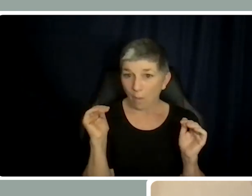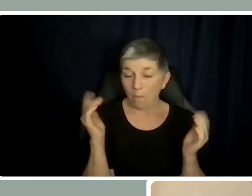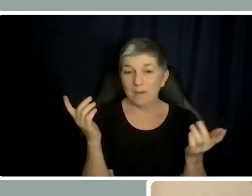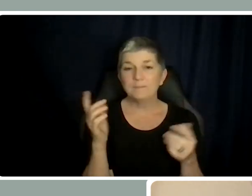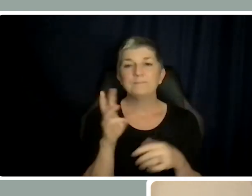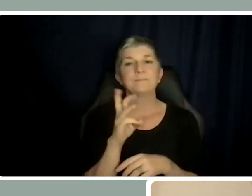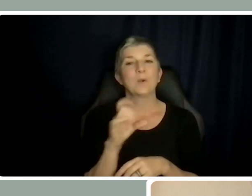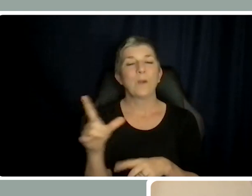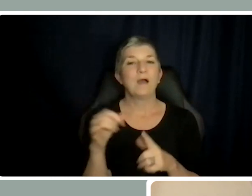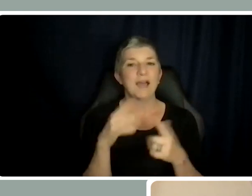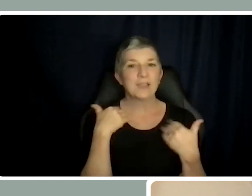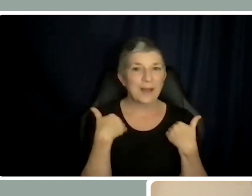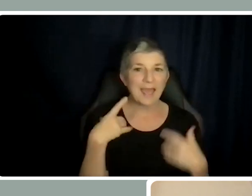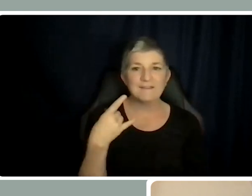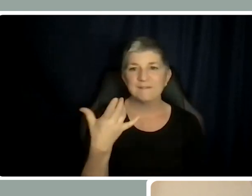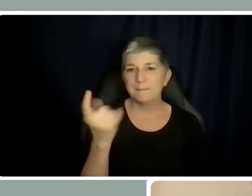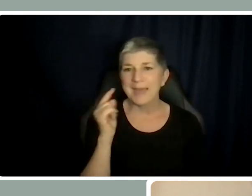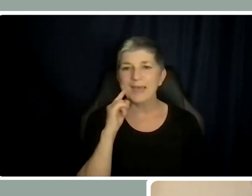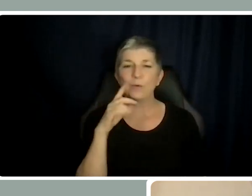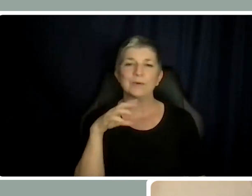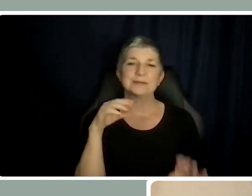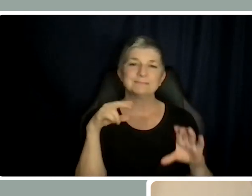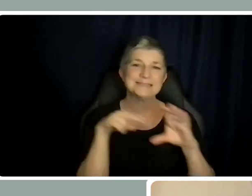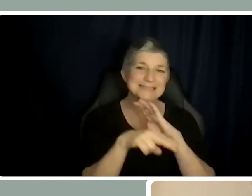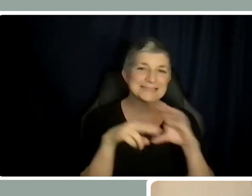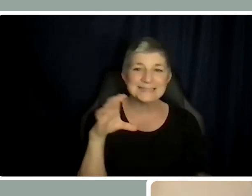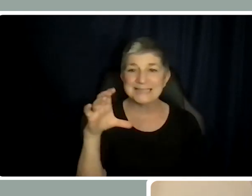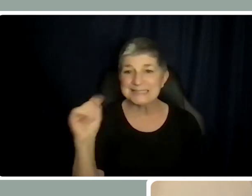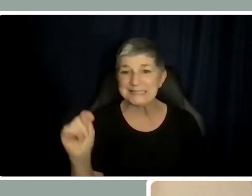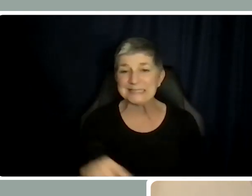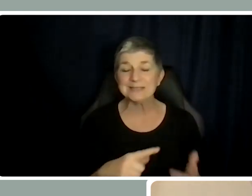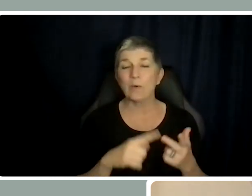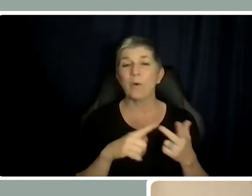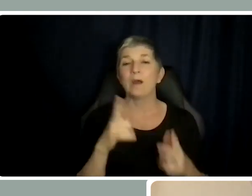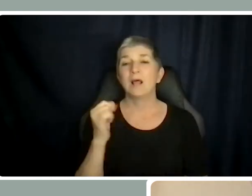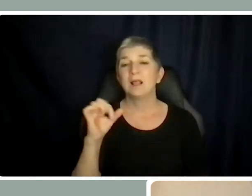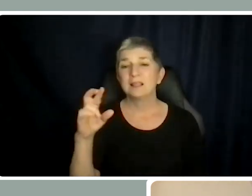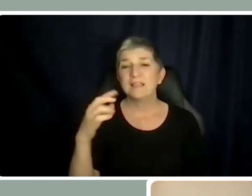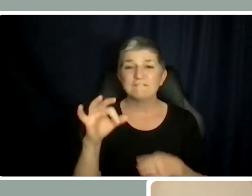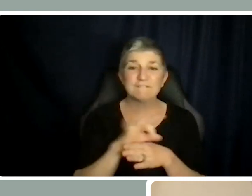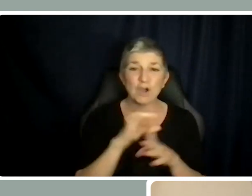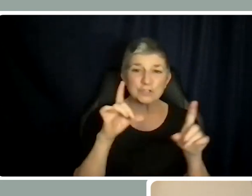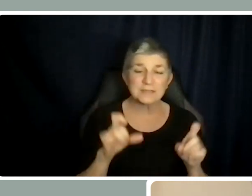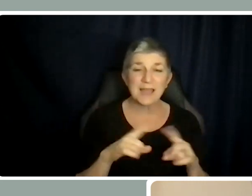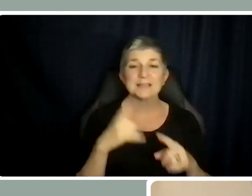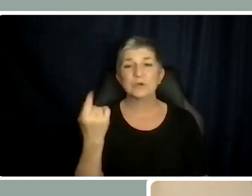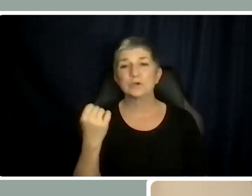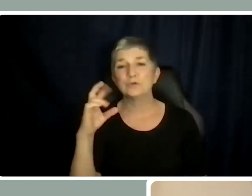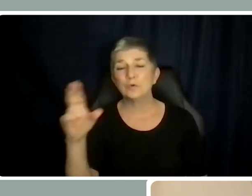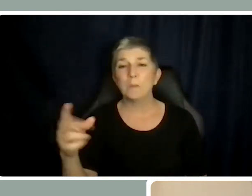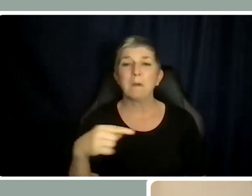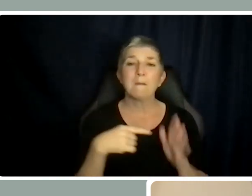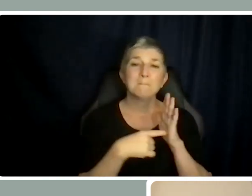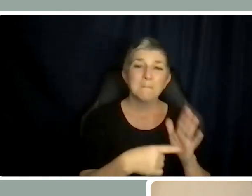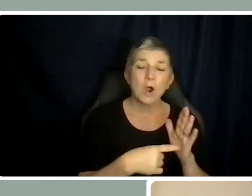could get a PET scan, or I could get a CT scan, or I could get, my liver function test, or I could have tumor marker proteins checked